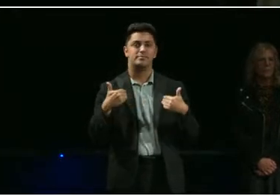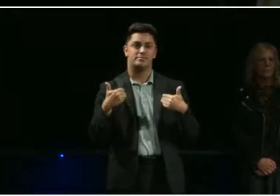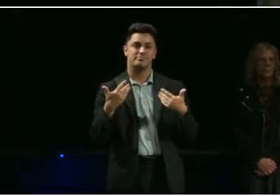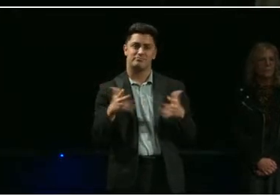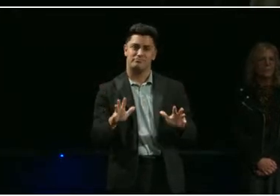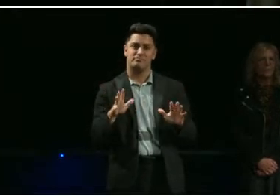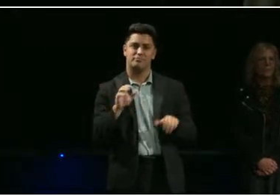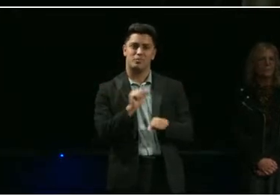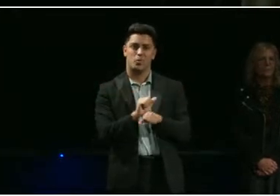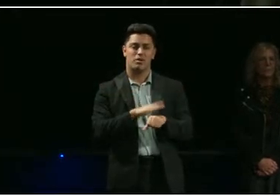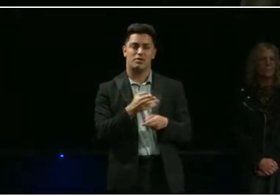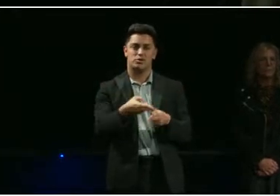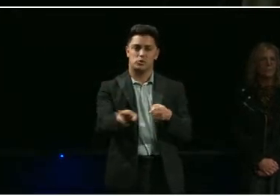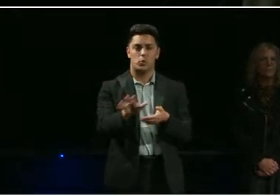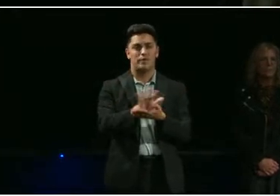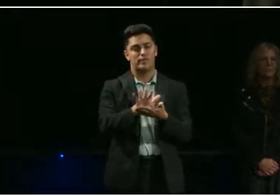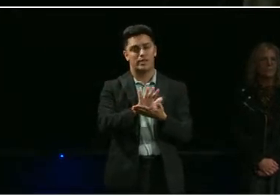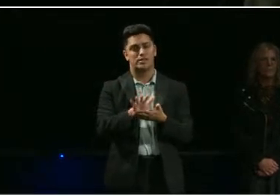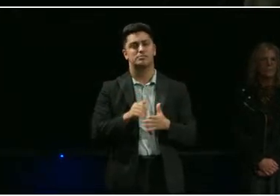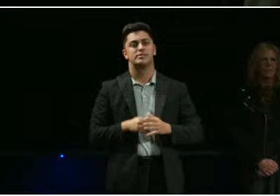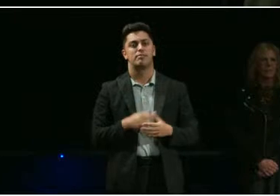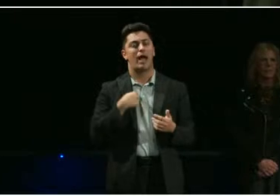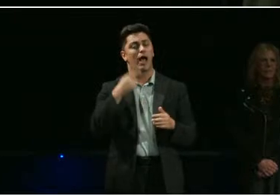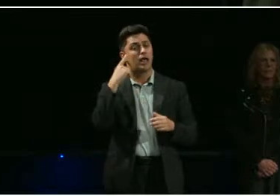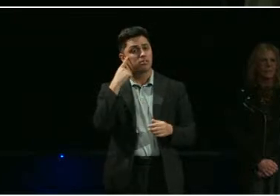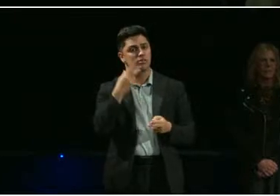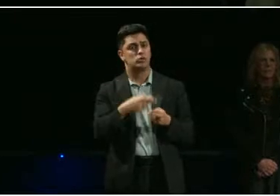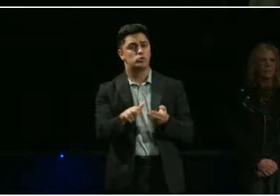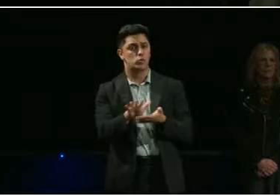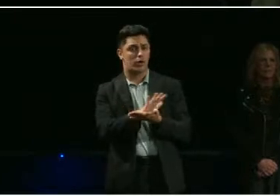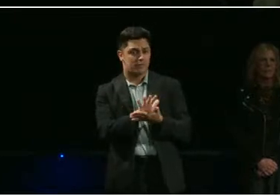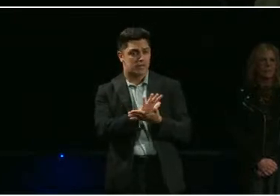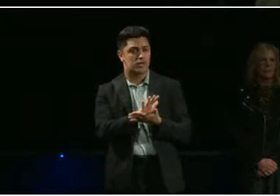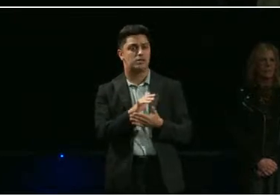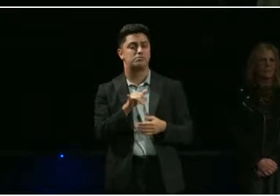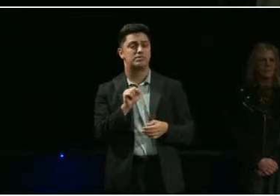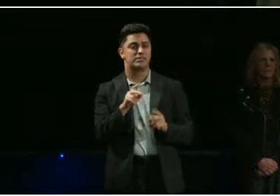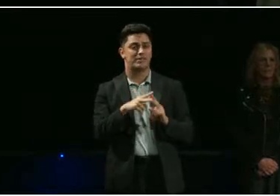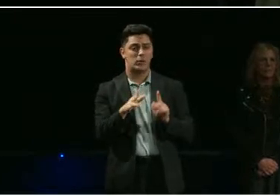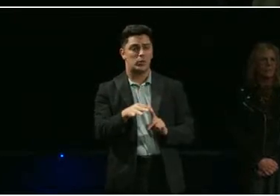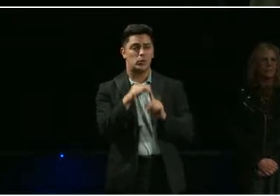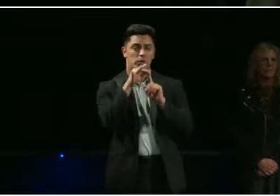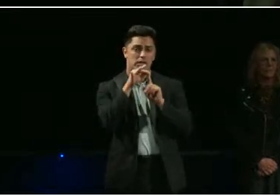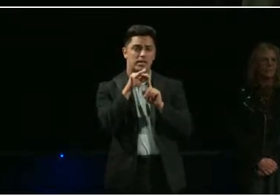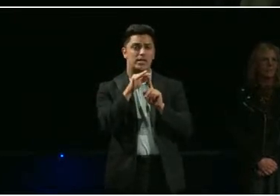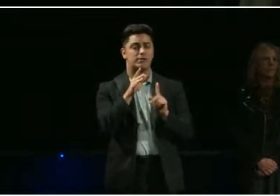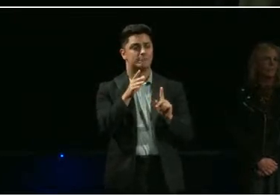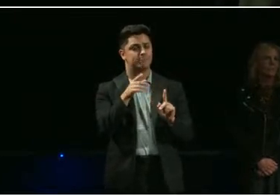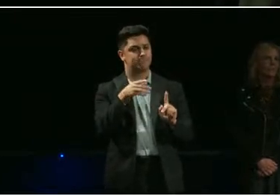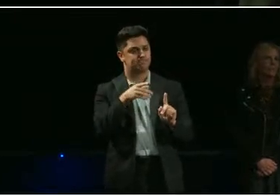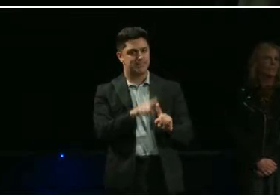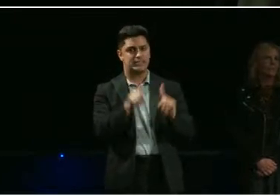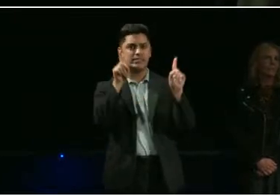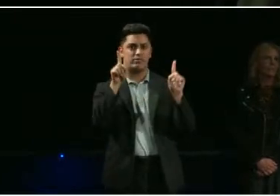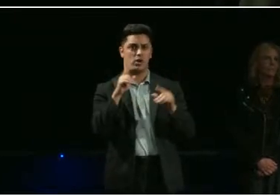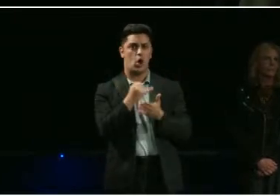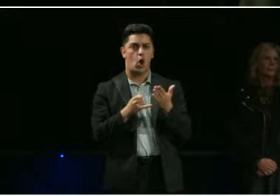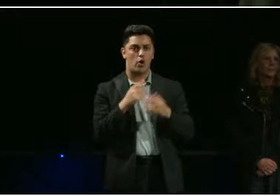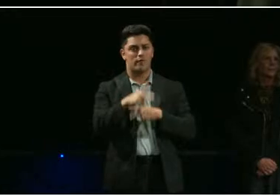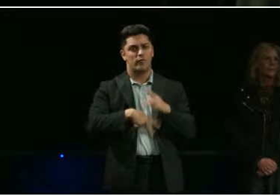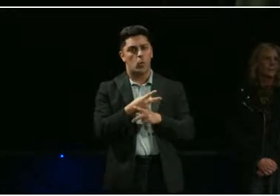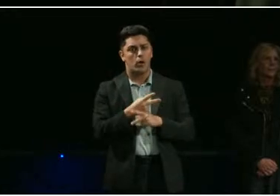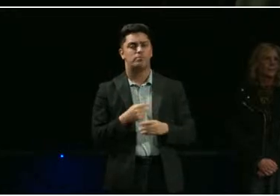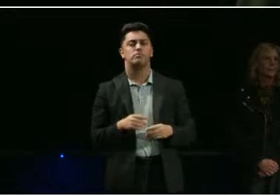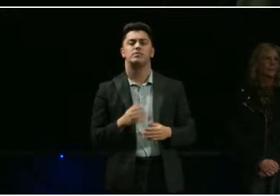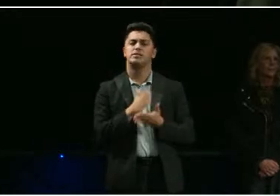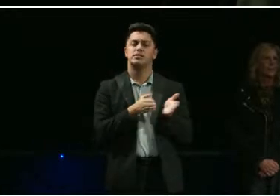worked on short films, and I think the short film is a very unique and distinct art form. And